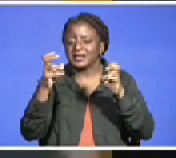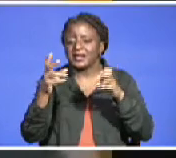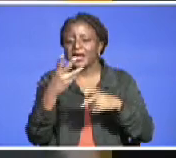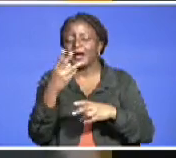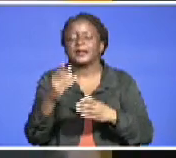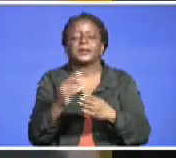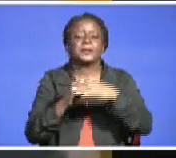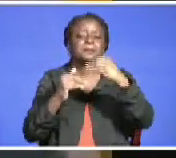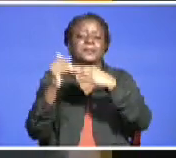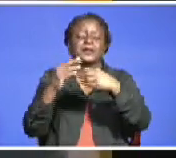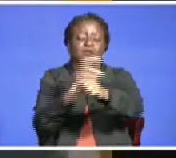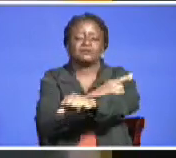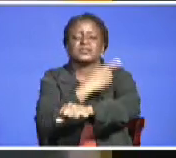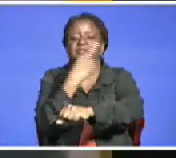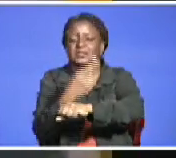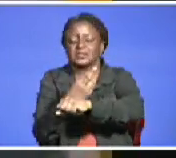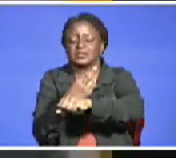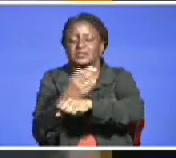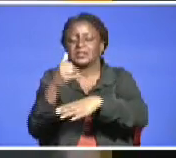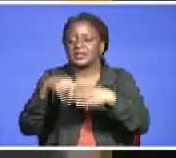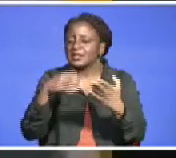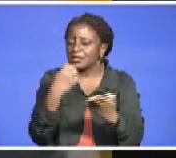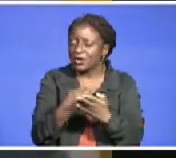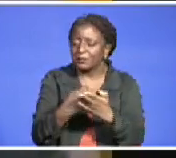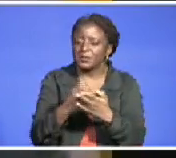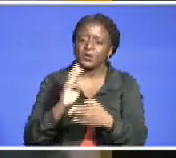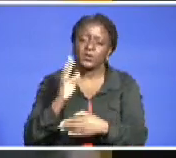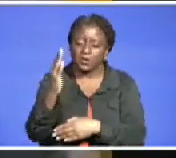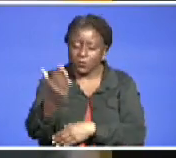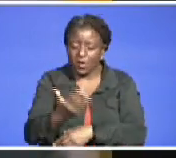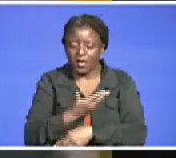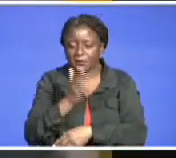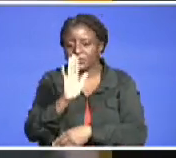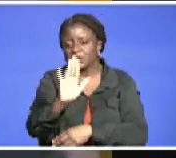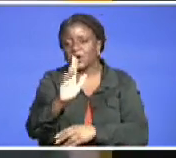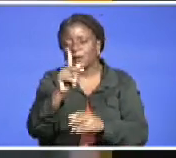and economy. We welcome and fully appreciate your participation.